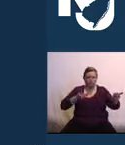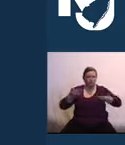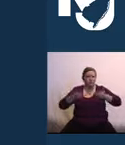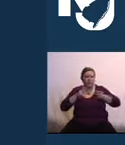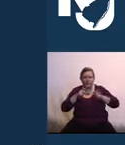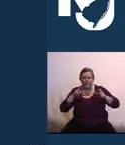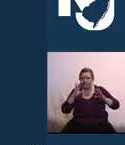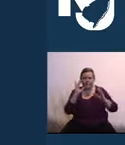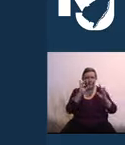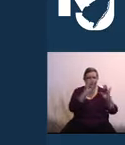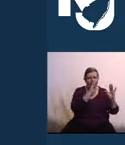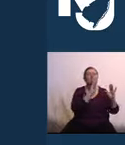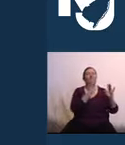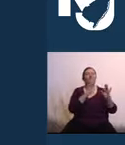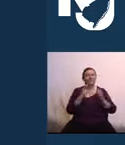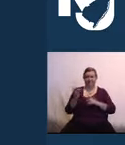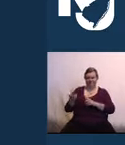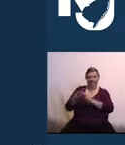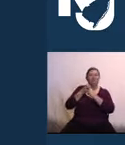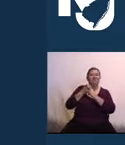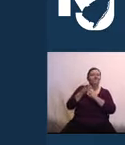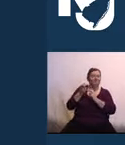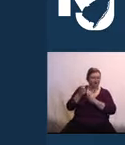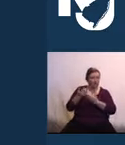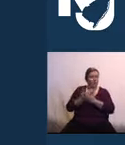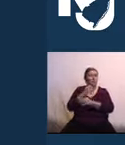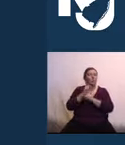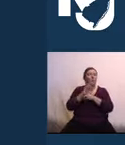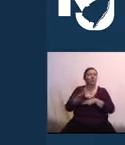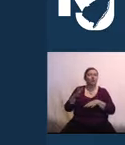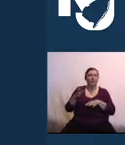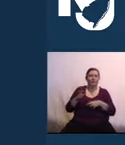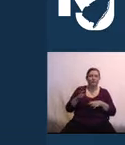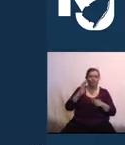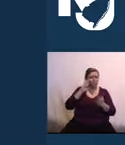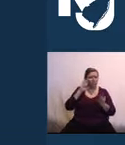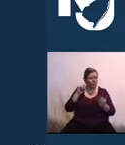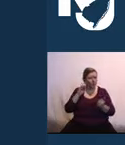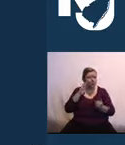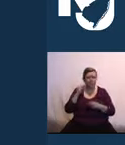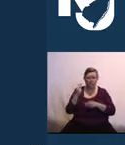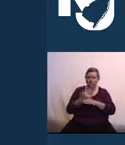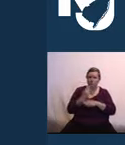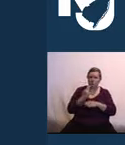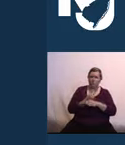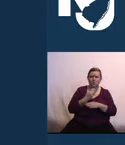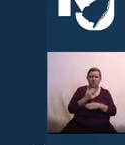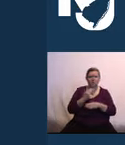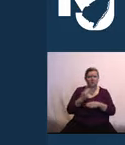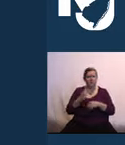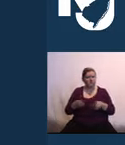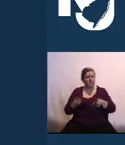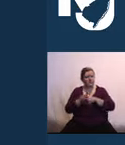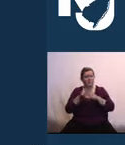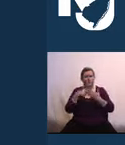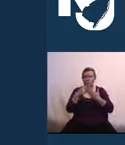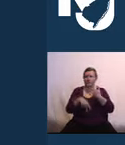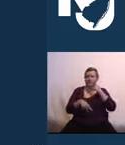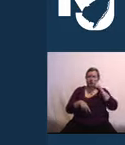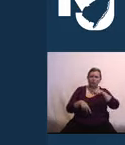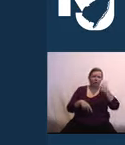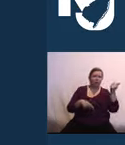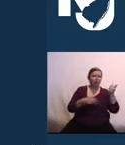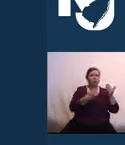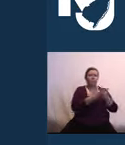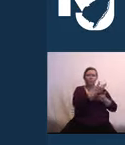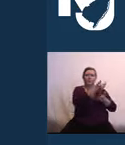on his first new employee. And he's hoping to be able to utilize Return and Earn for another potential hire elsewhere